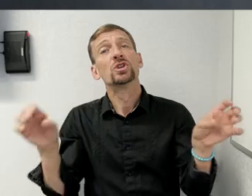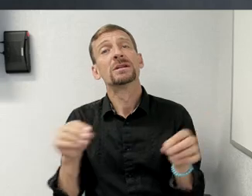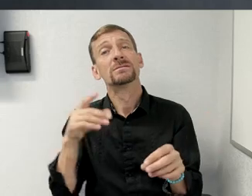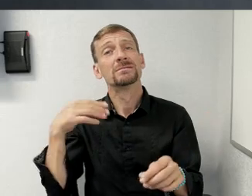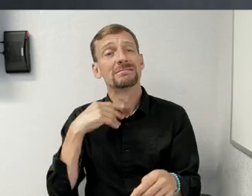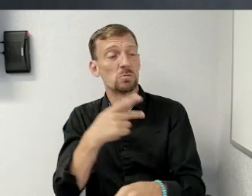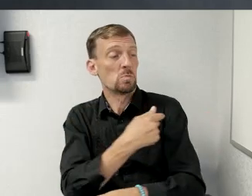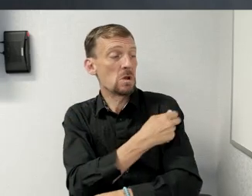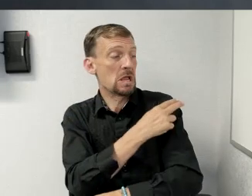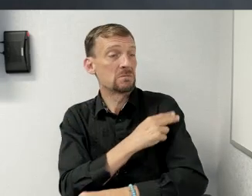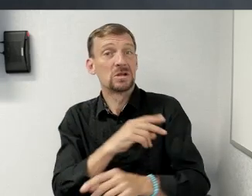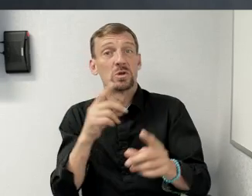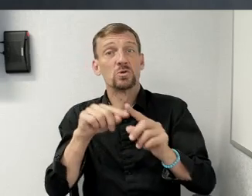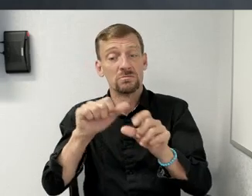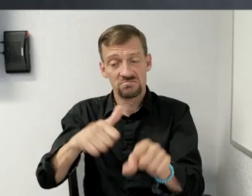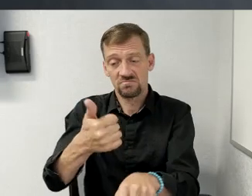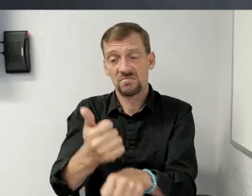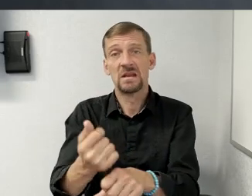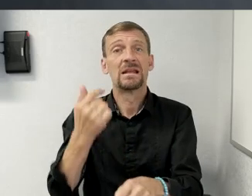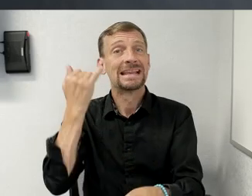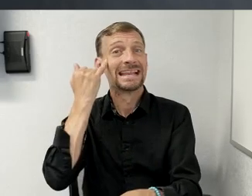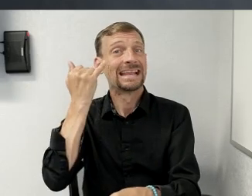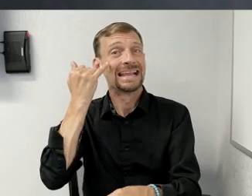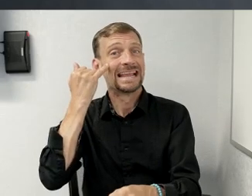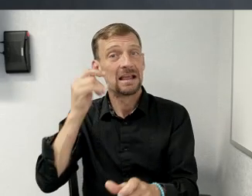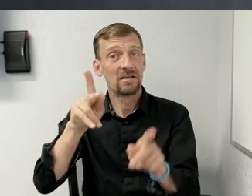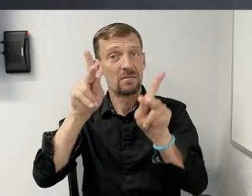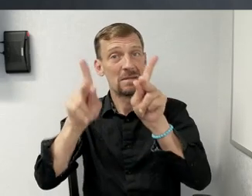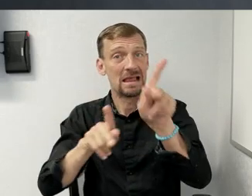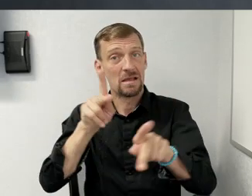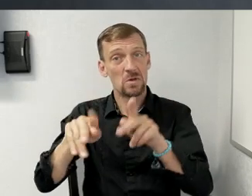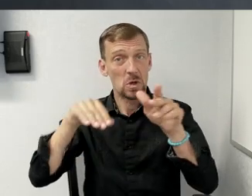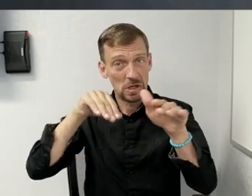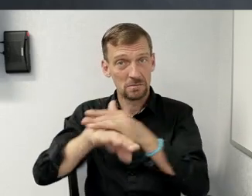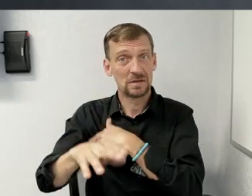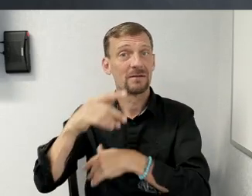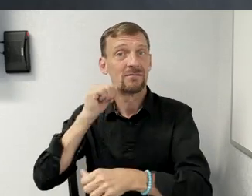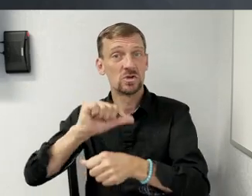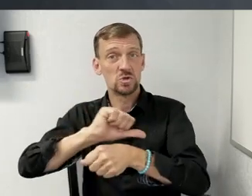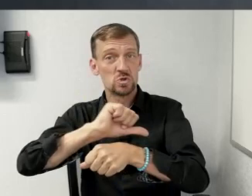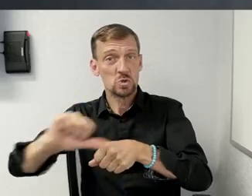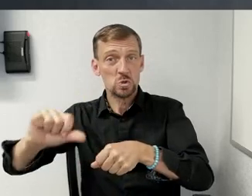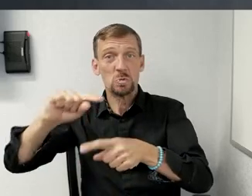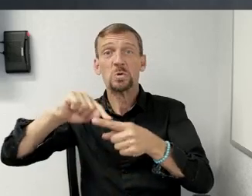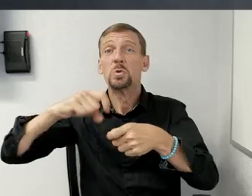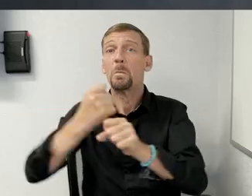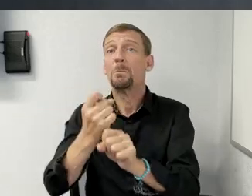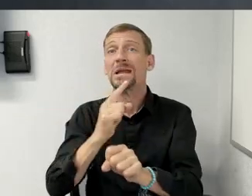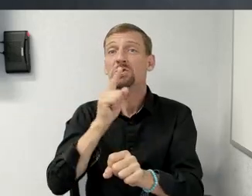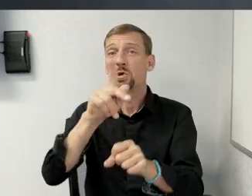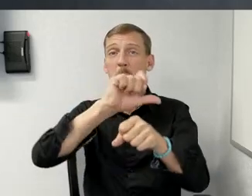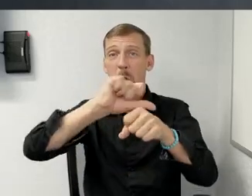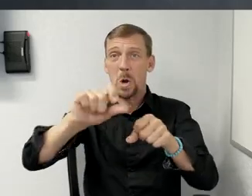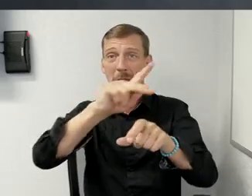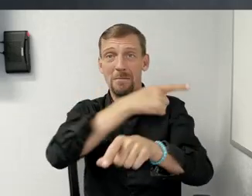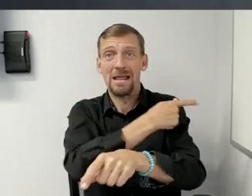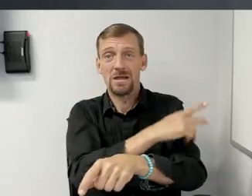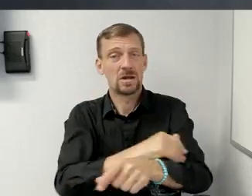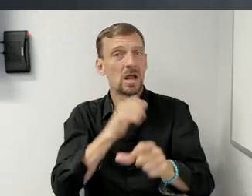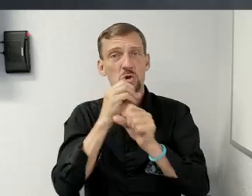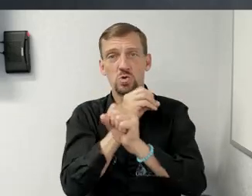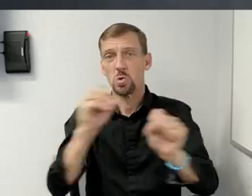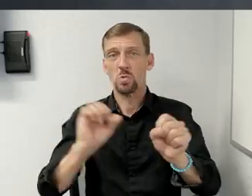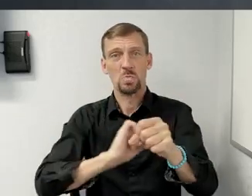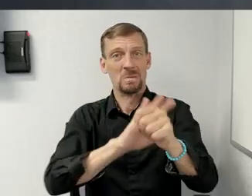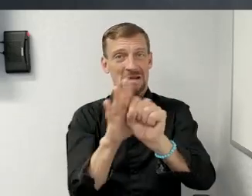put into place to ensure patients who come in for surgery don't get COVID? So the first thing